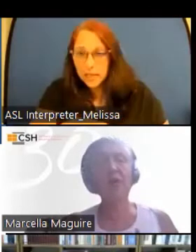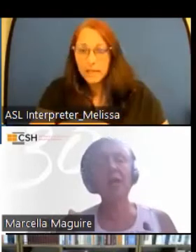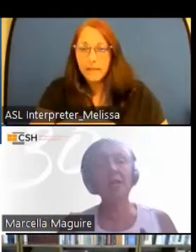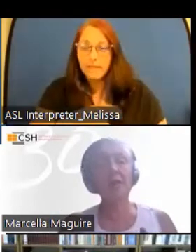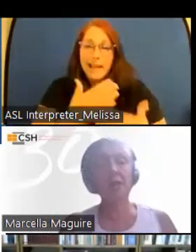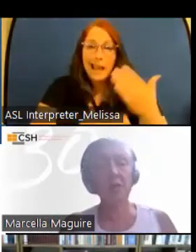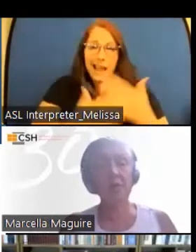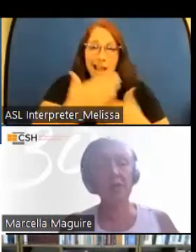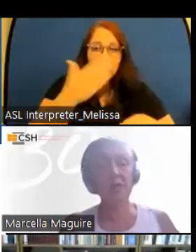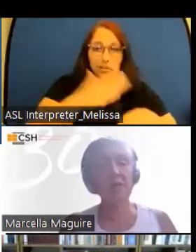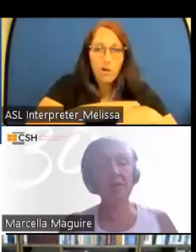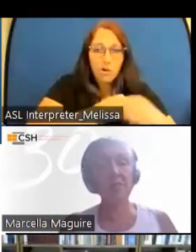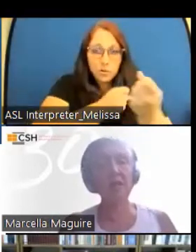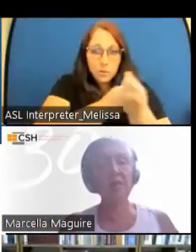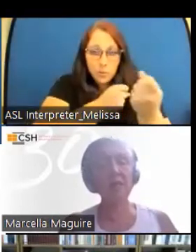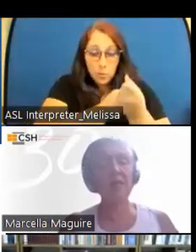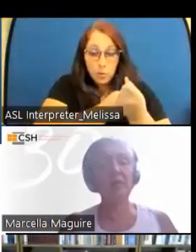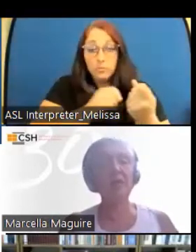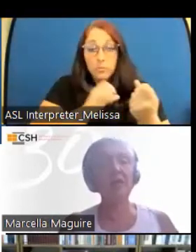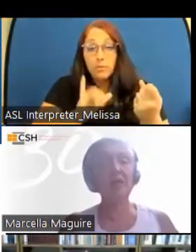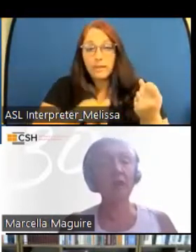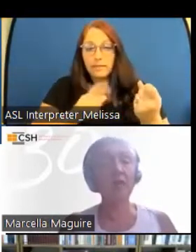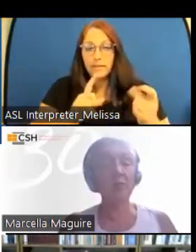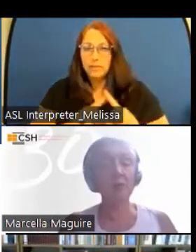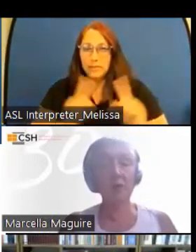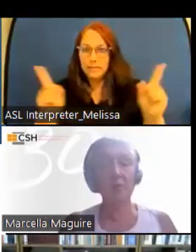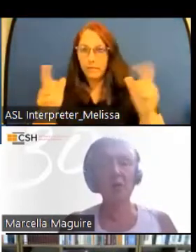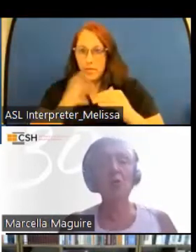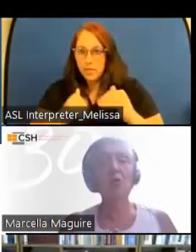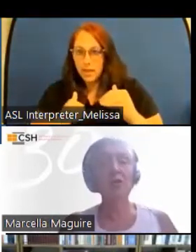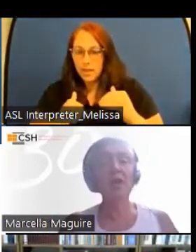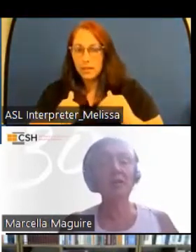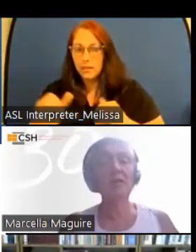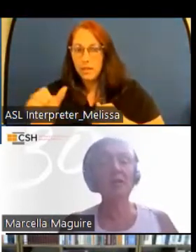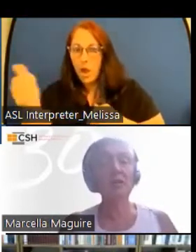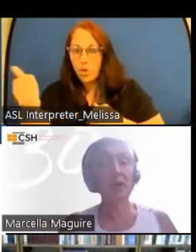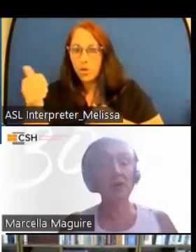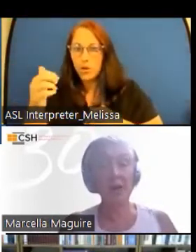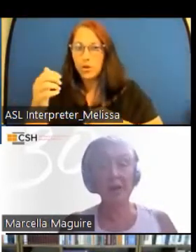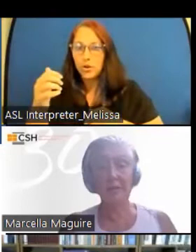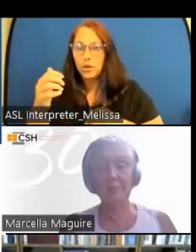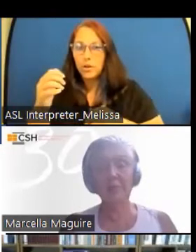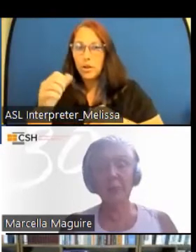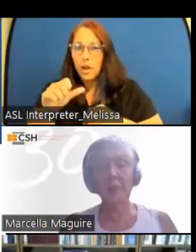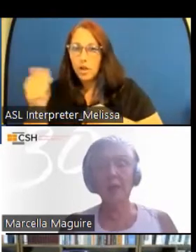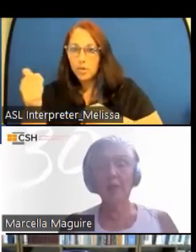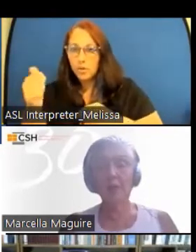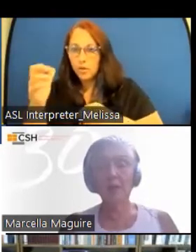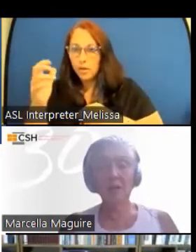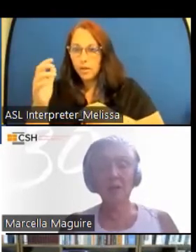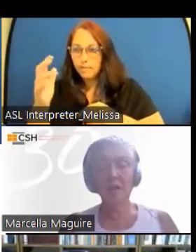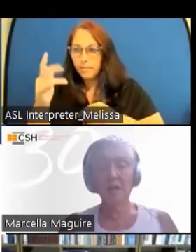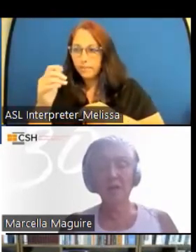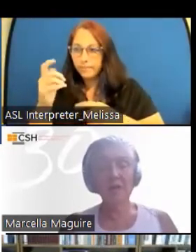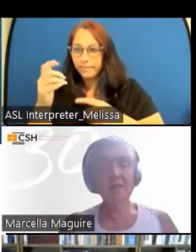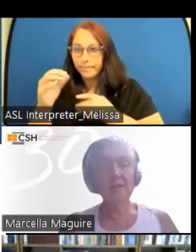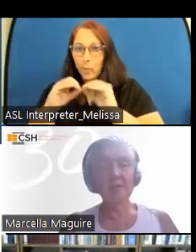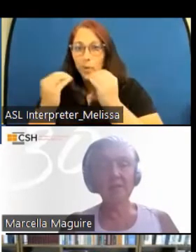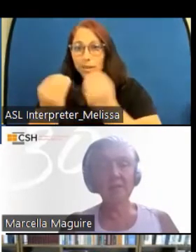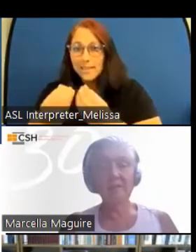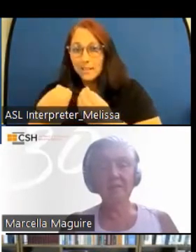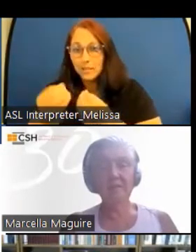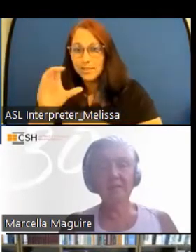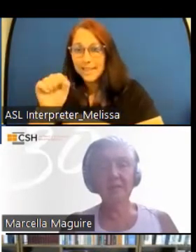from what case management means in many of the disability and waiver programs where your caseloads are much higher. So next slide,